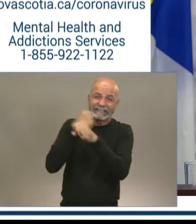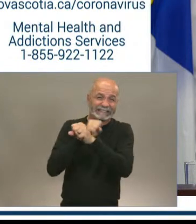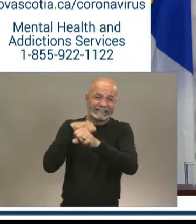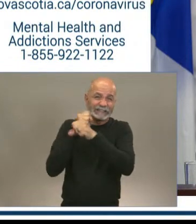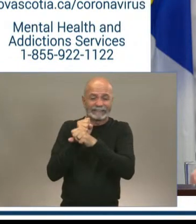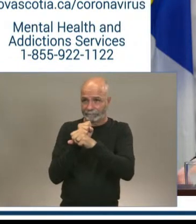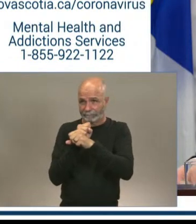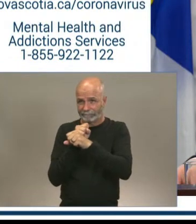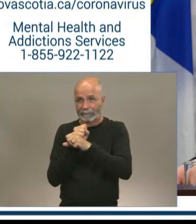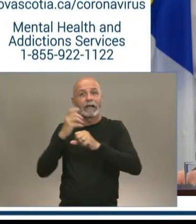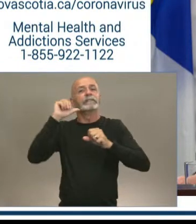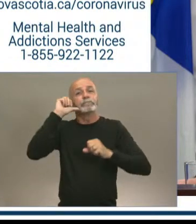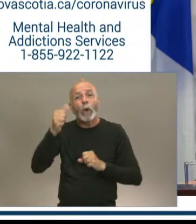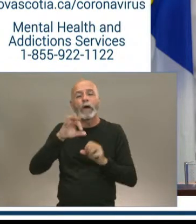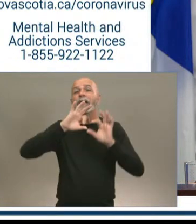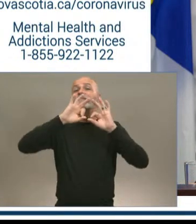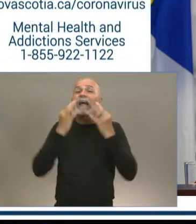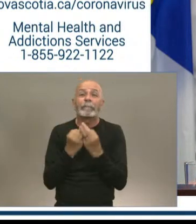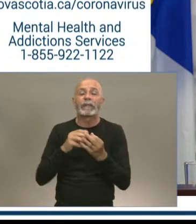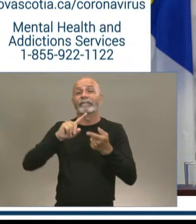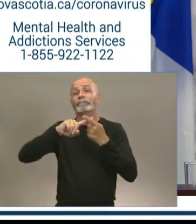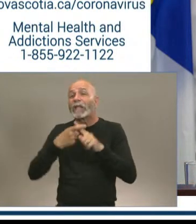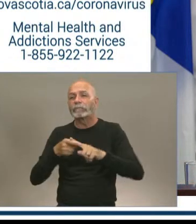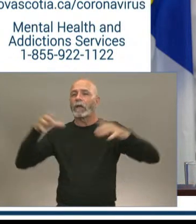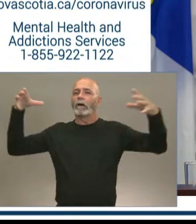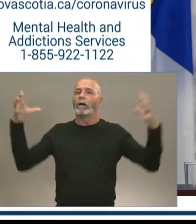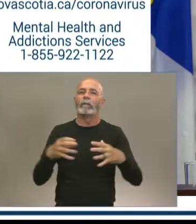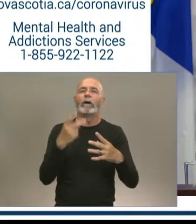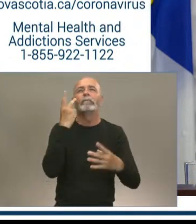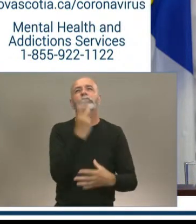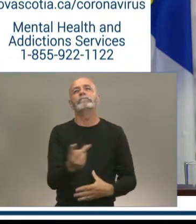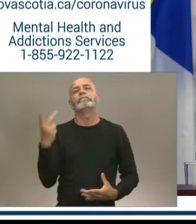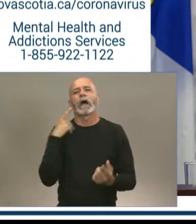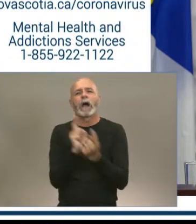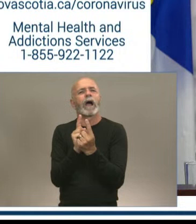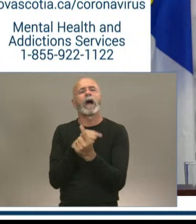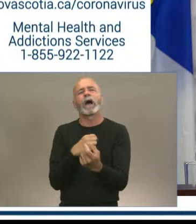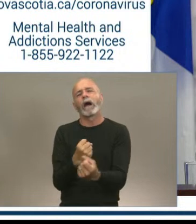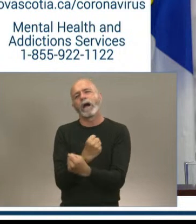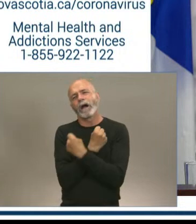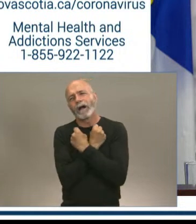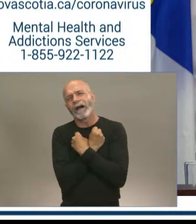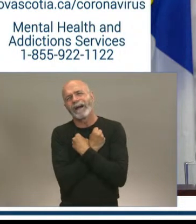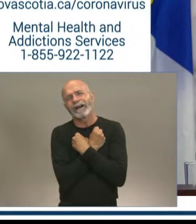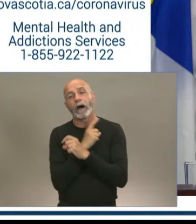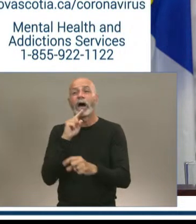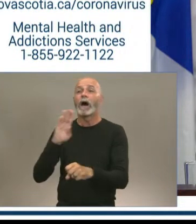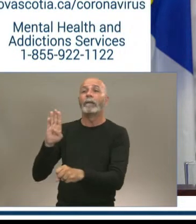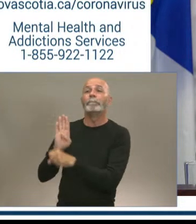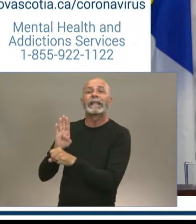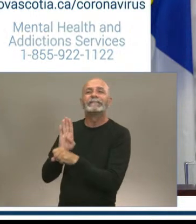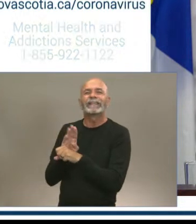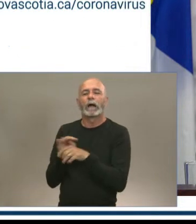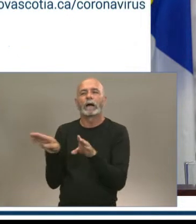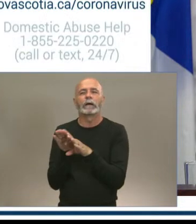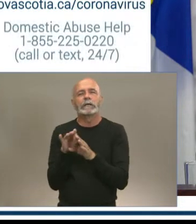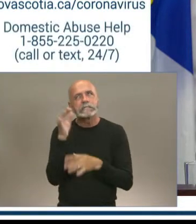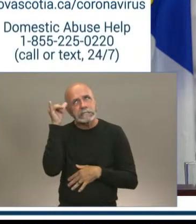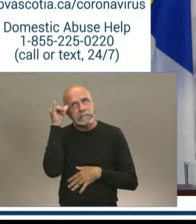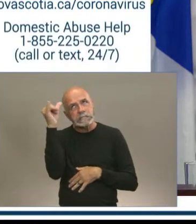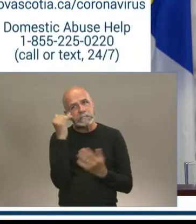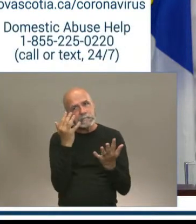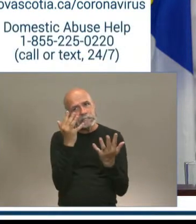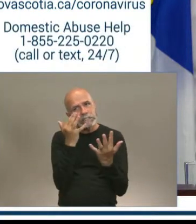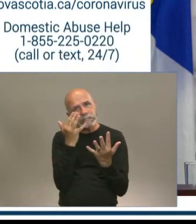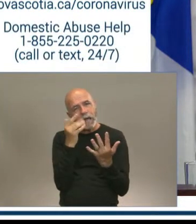new memories in person. And think about the businesses that have managed through lockdown after another, who depend on